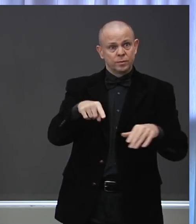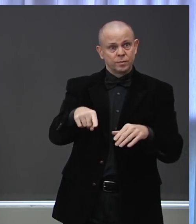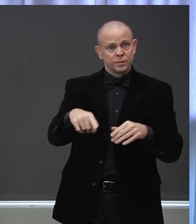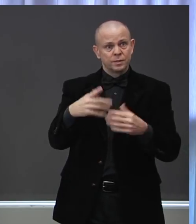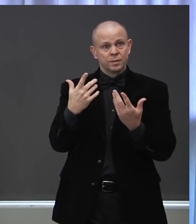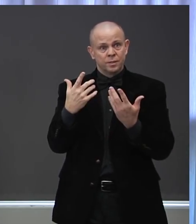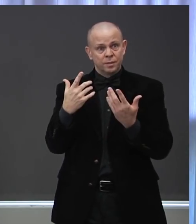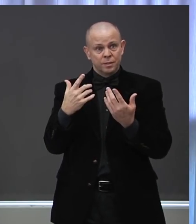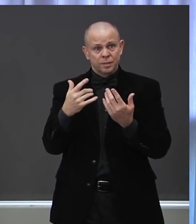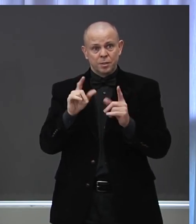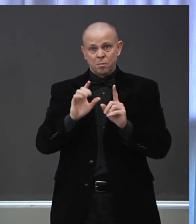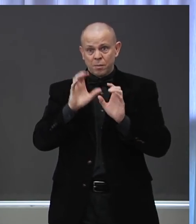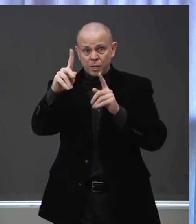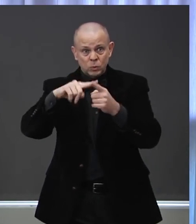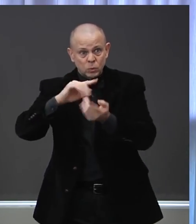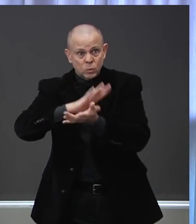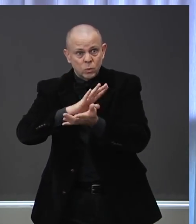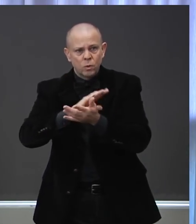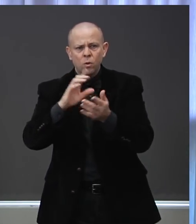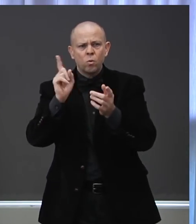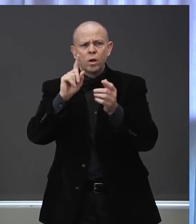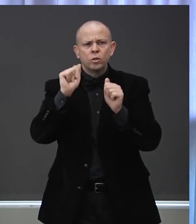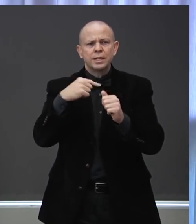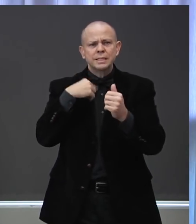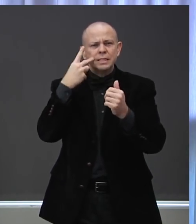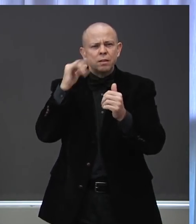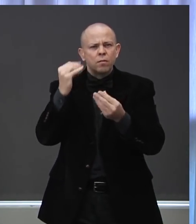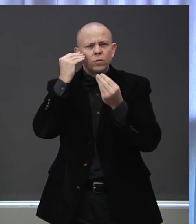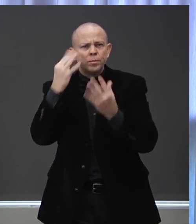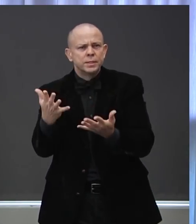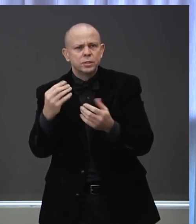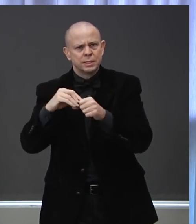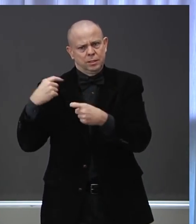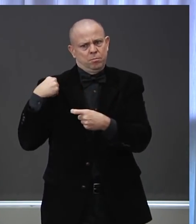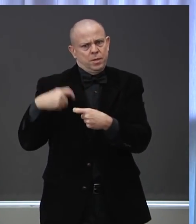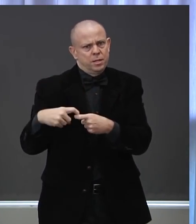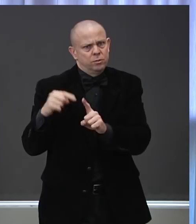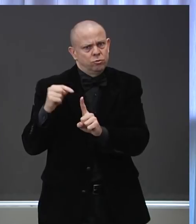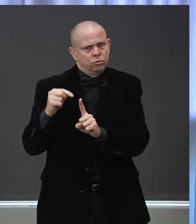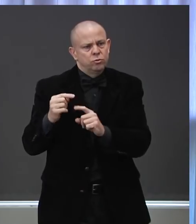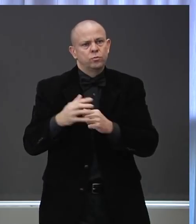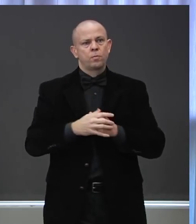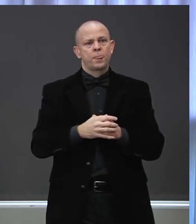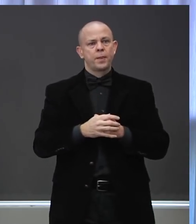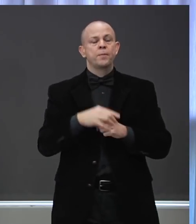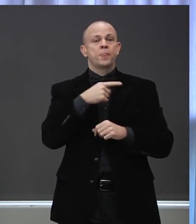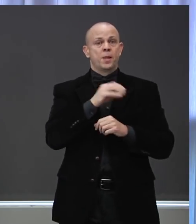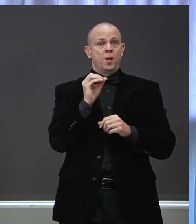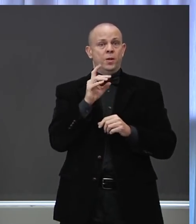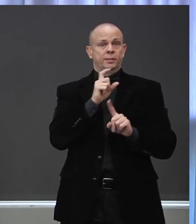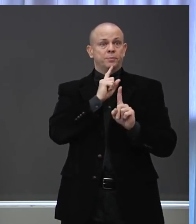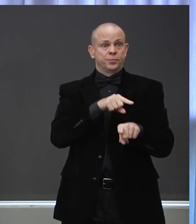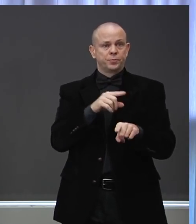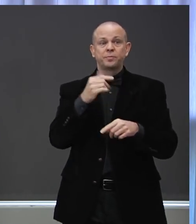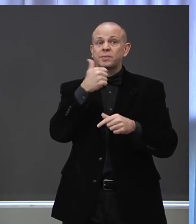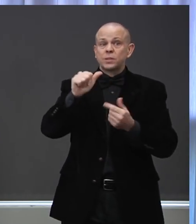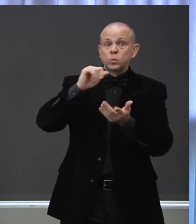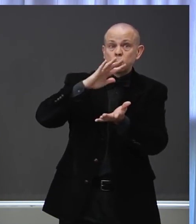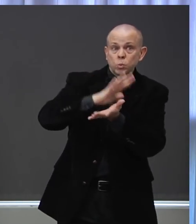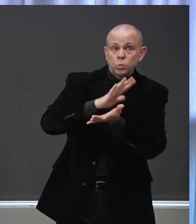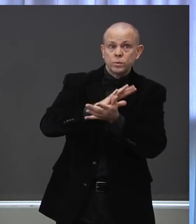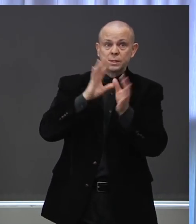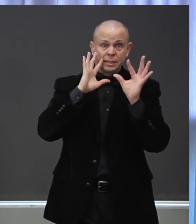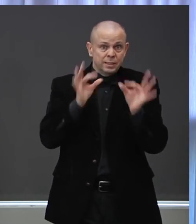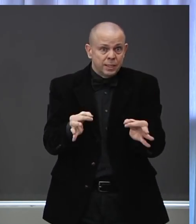learning? And it's really important to remember that the decision to move to in-person learning has to fit within